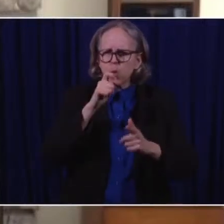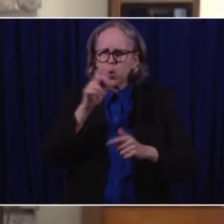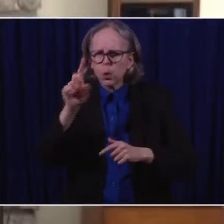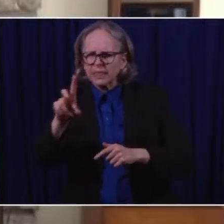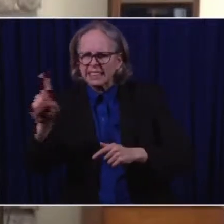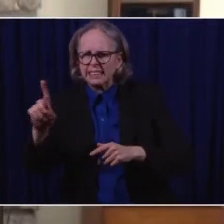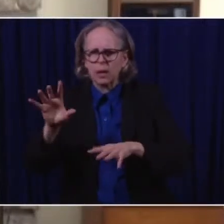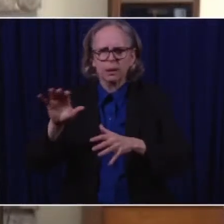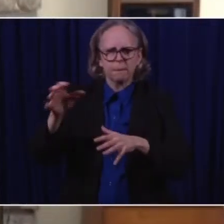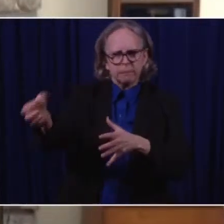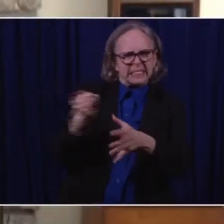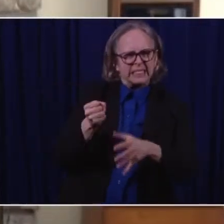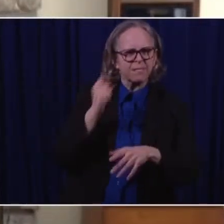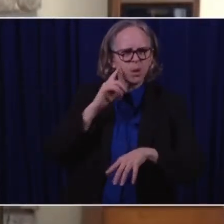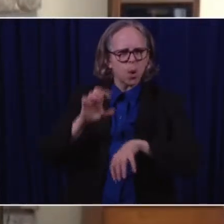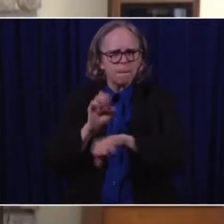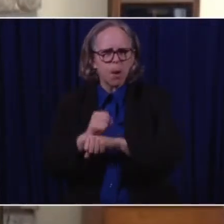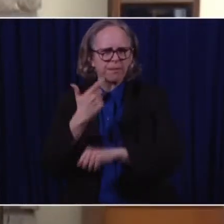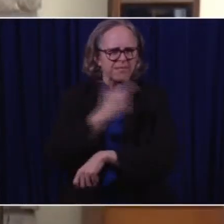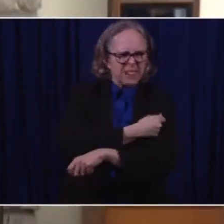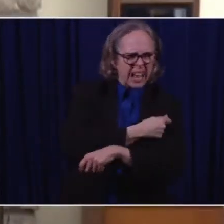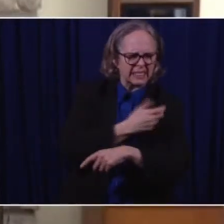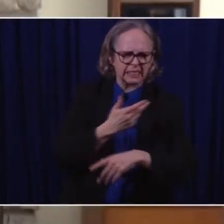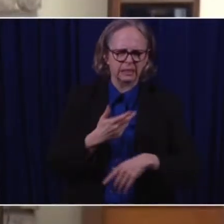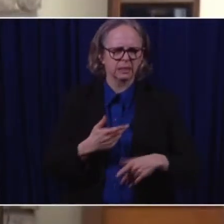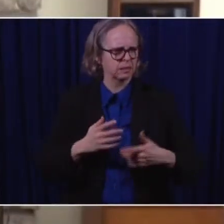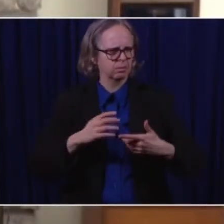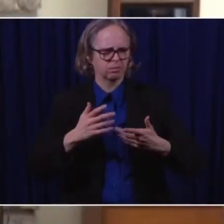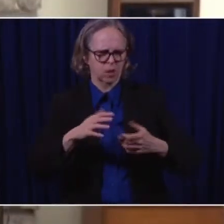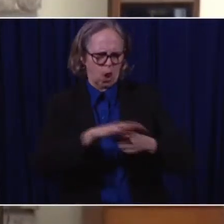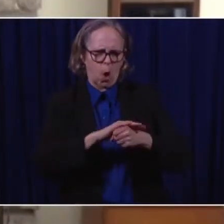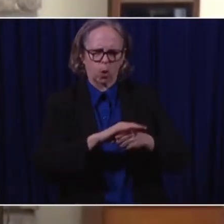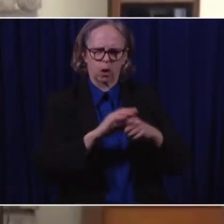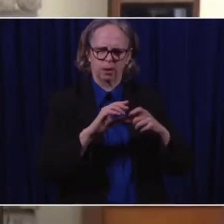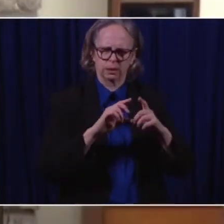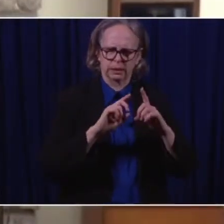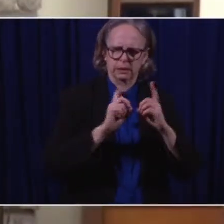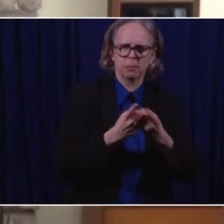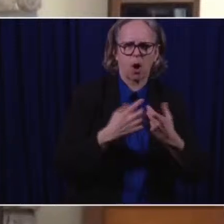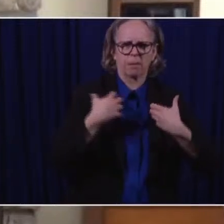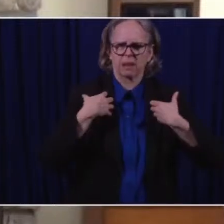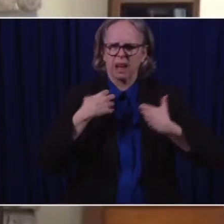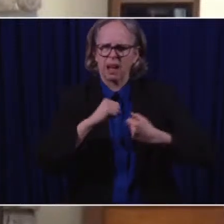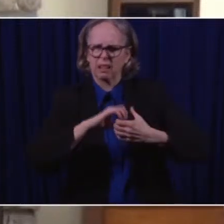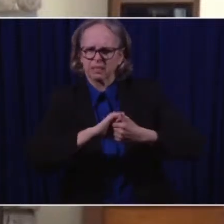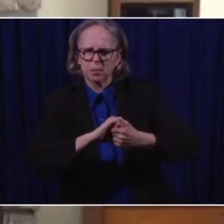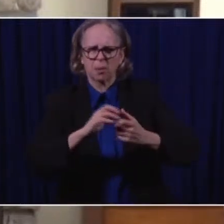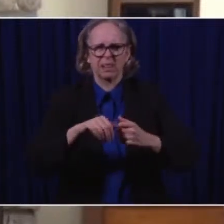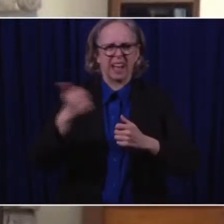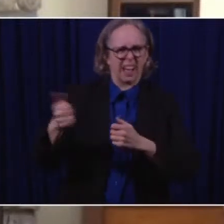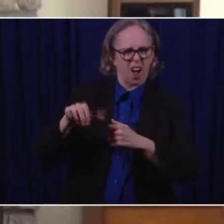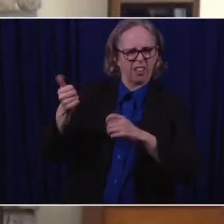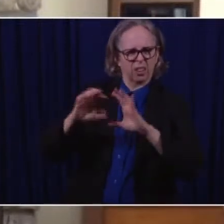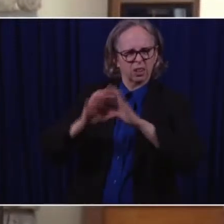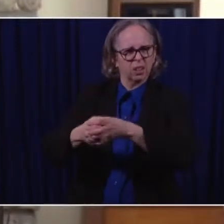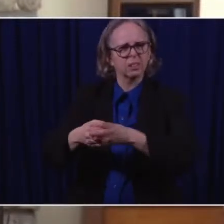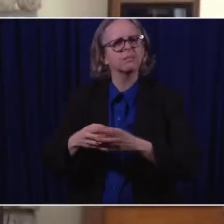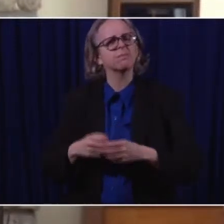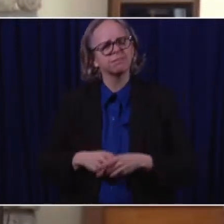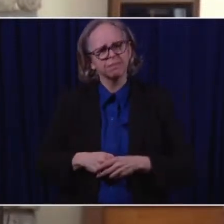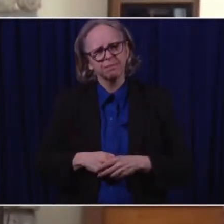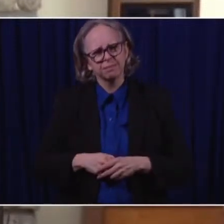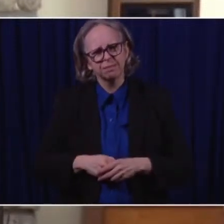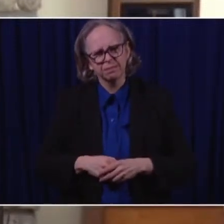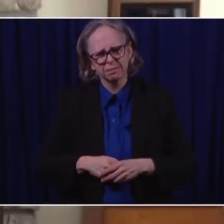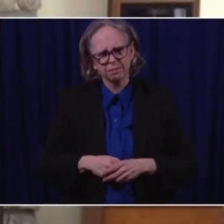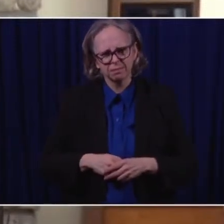local partners, our local developmental disability boards, to make sure that the rest of the people in this group are in